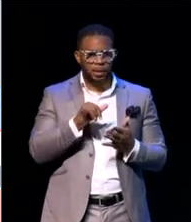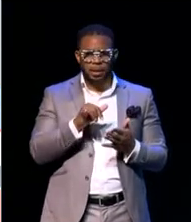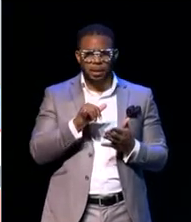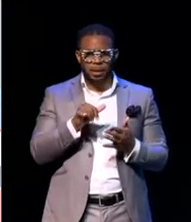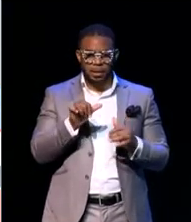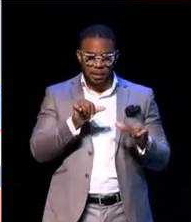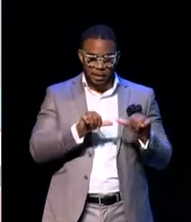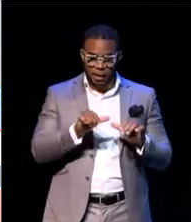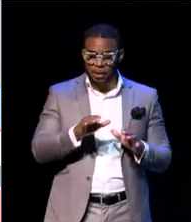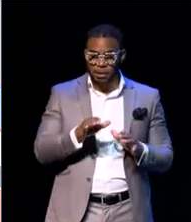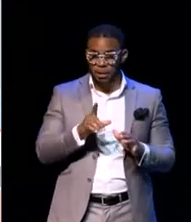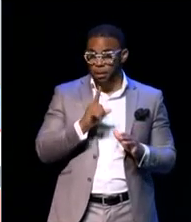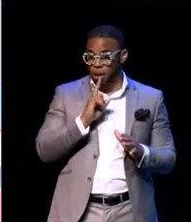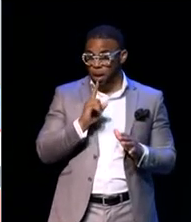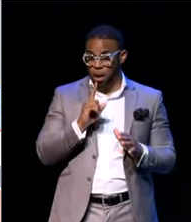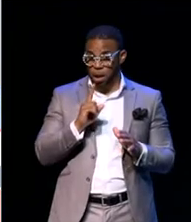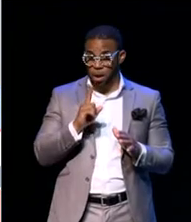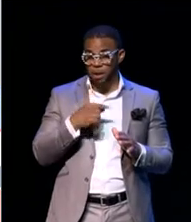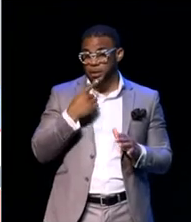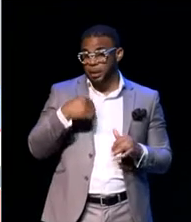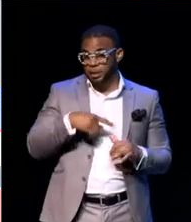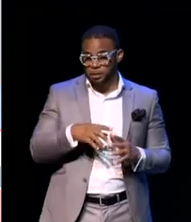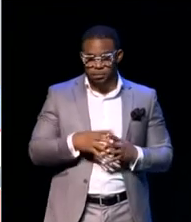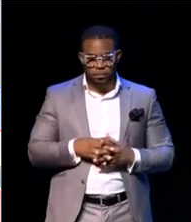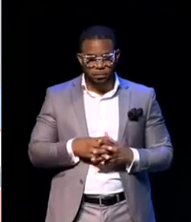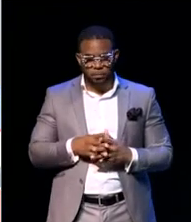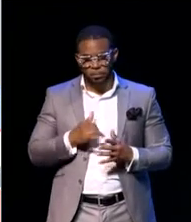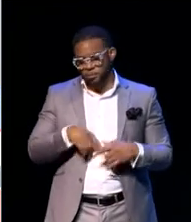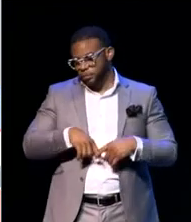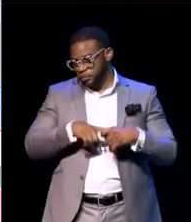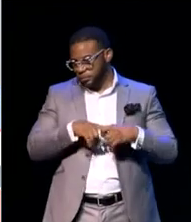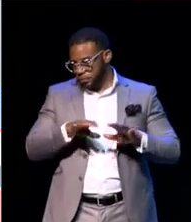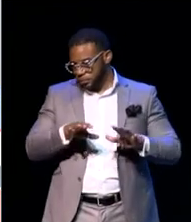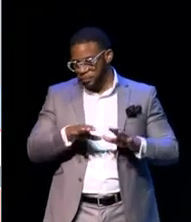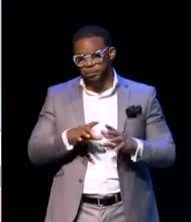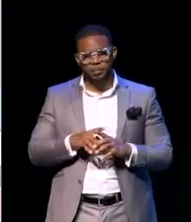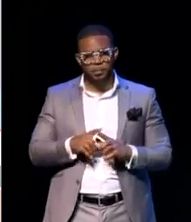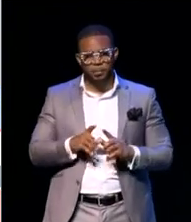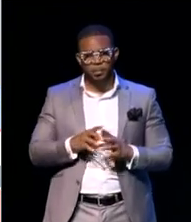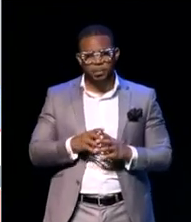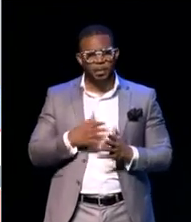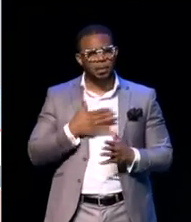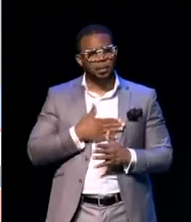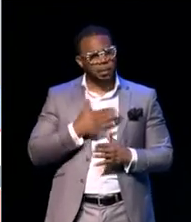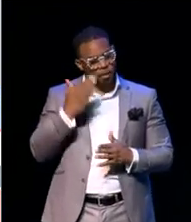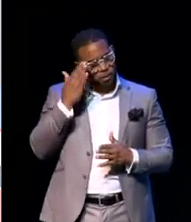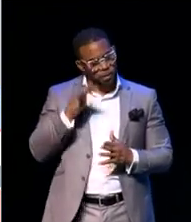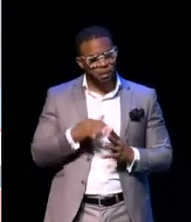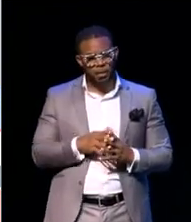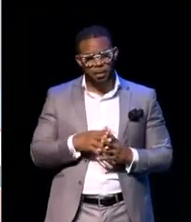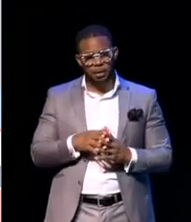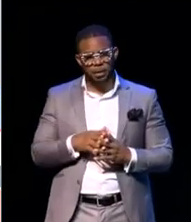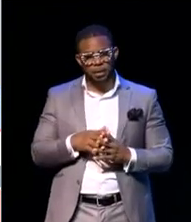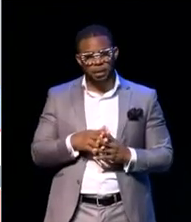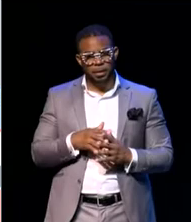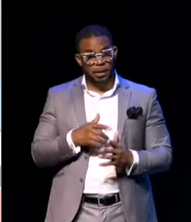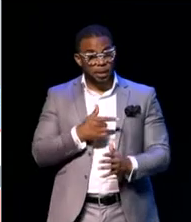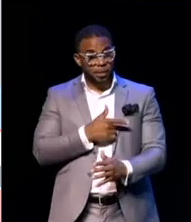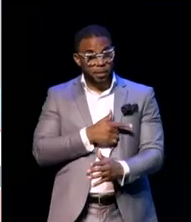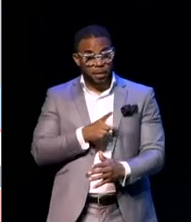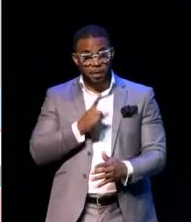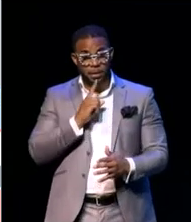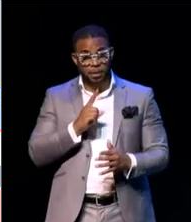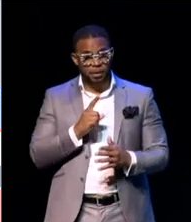the scientists are telling us. So I'll stop there, but please know that